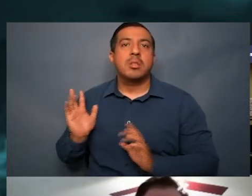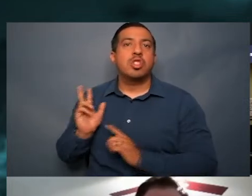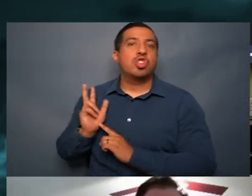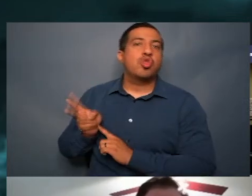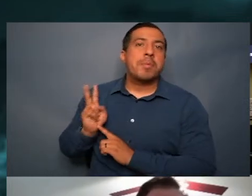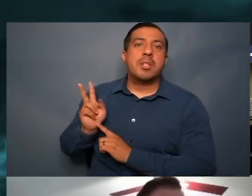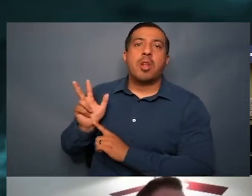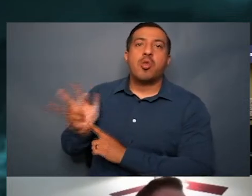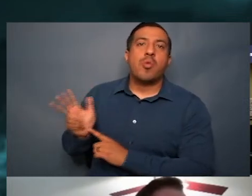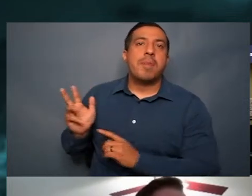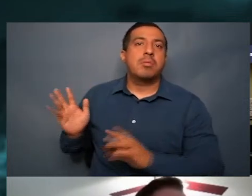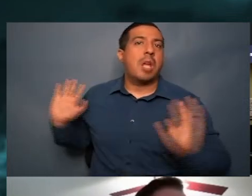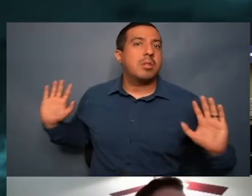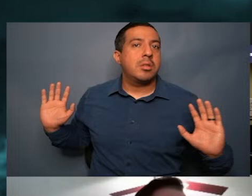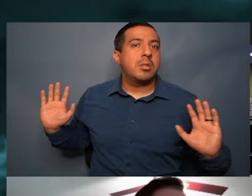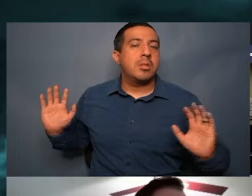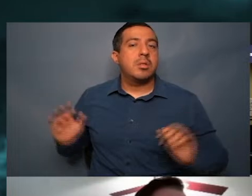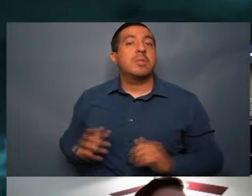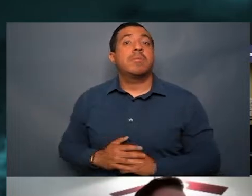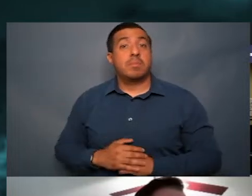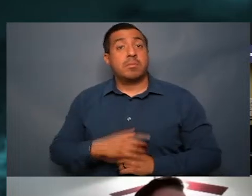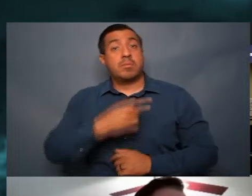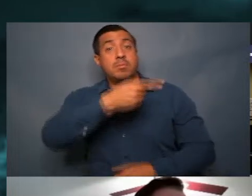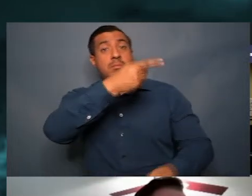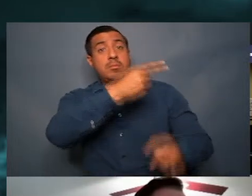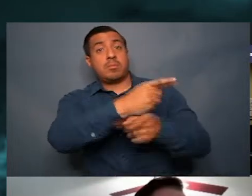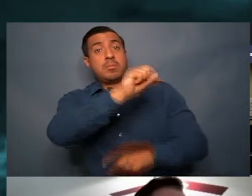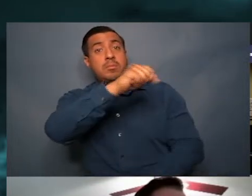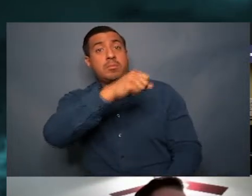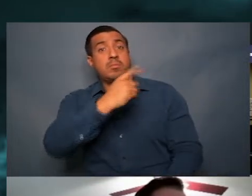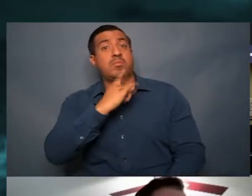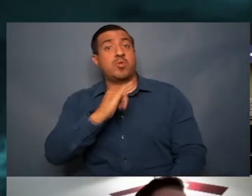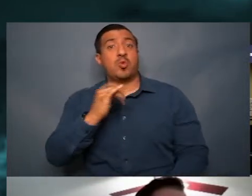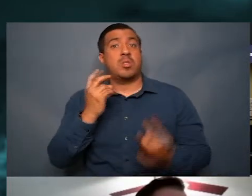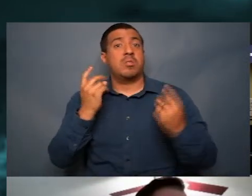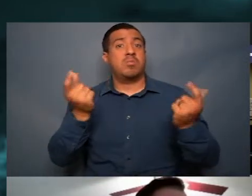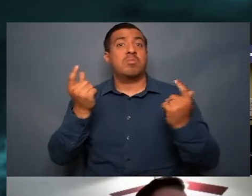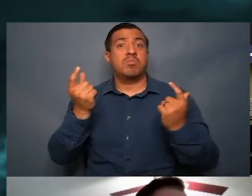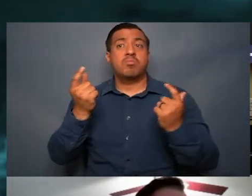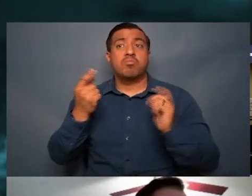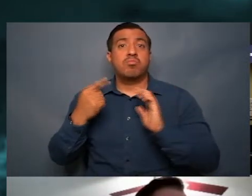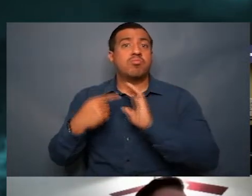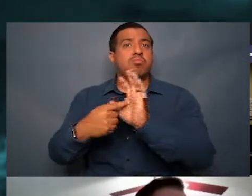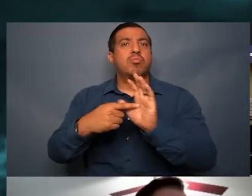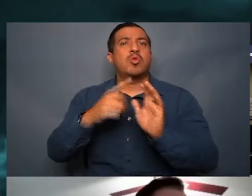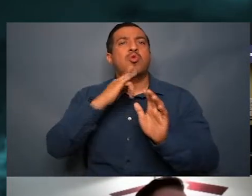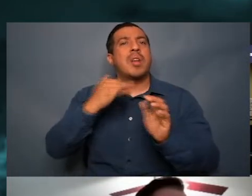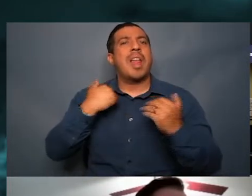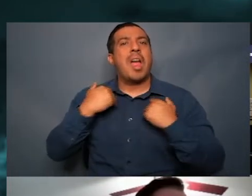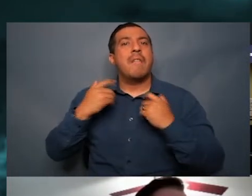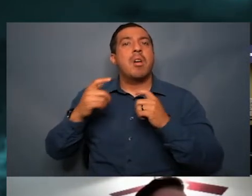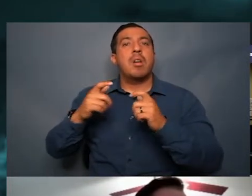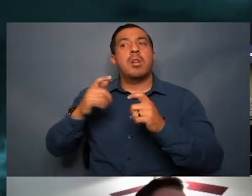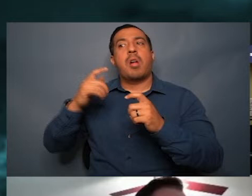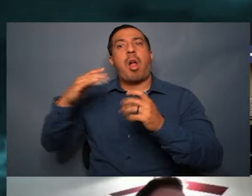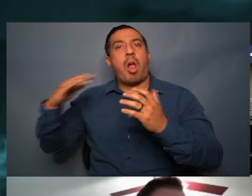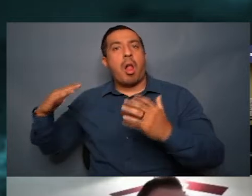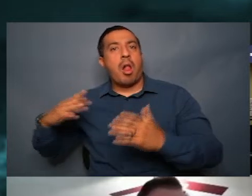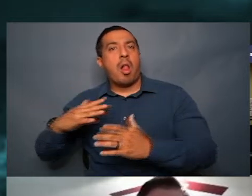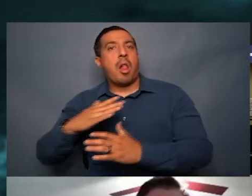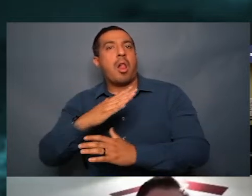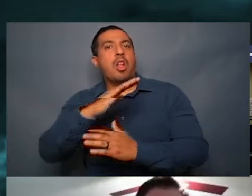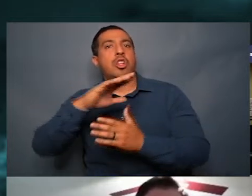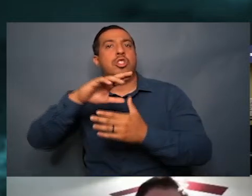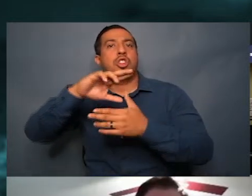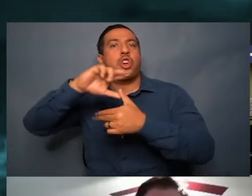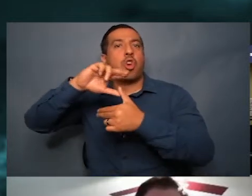it. Yeah, I can vouch for that. We do get those quick spin ups. Occasionally we get the long track tornadoes as well, like you see up in